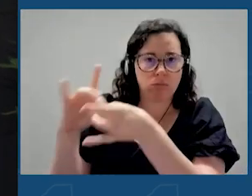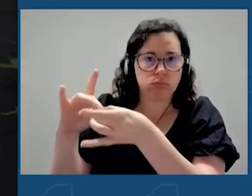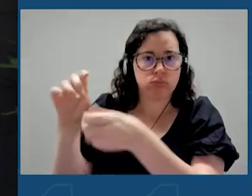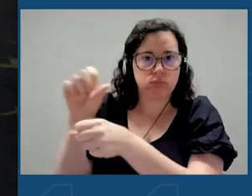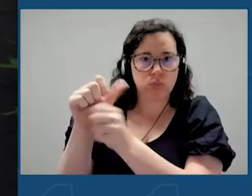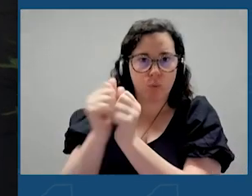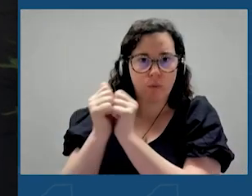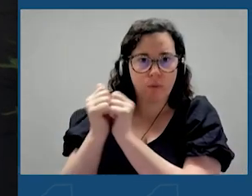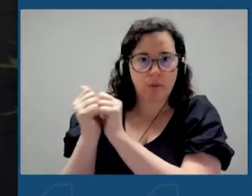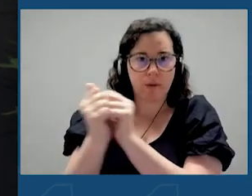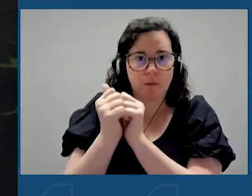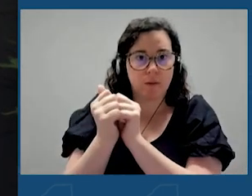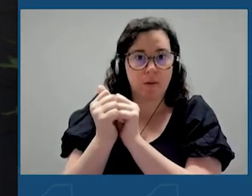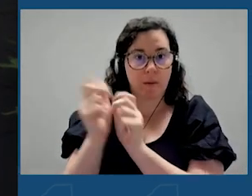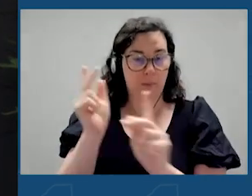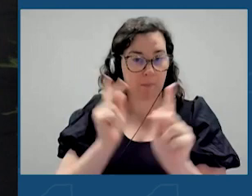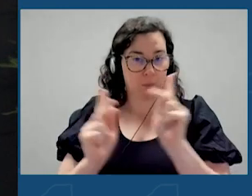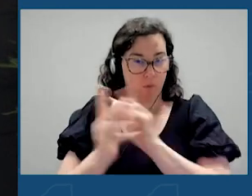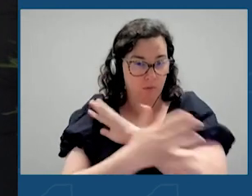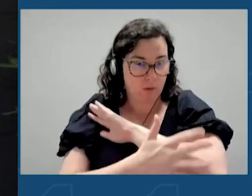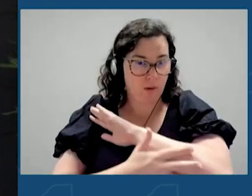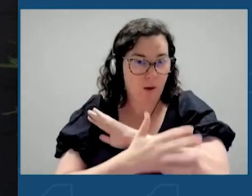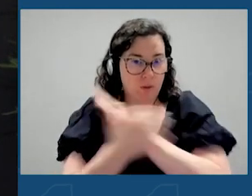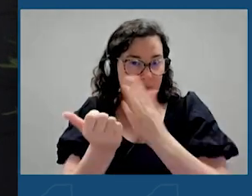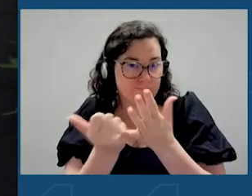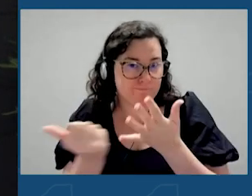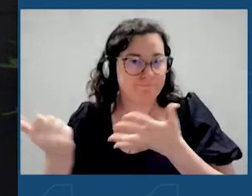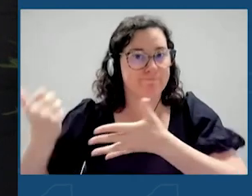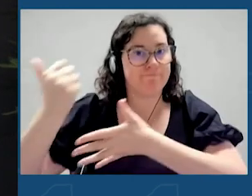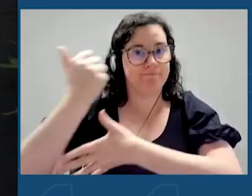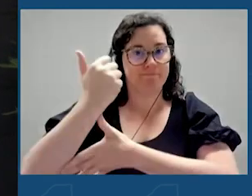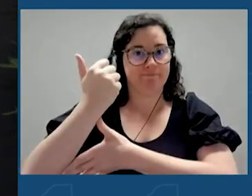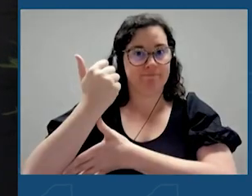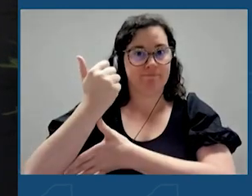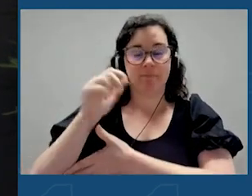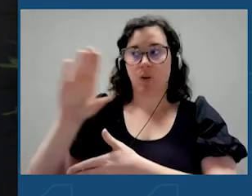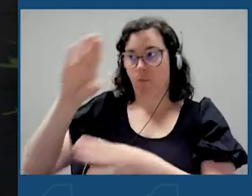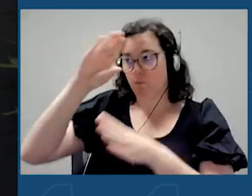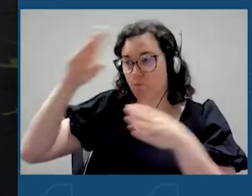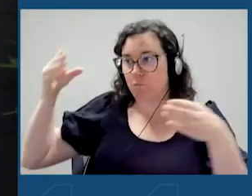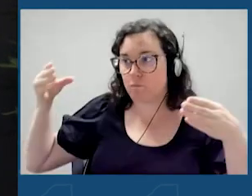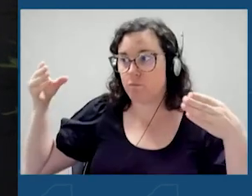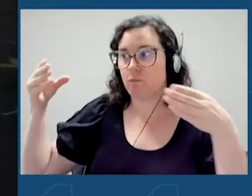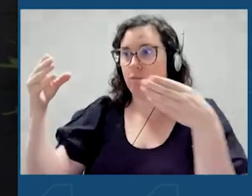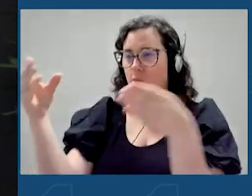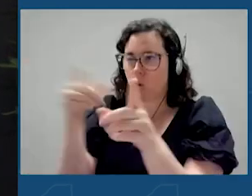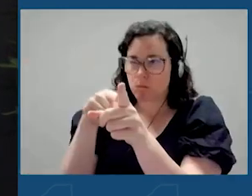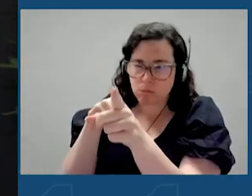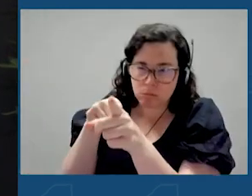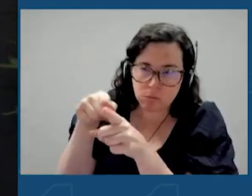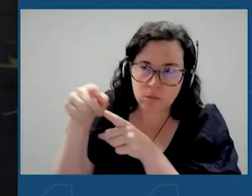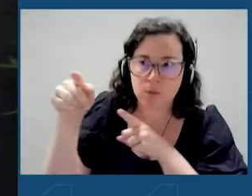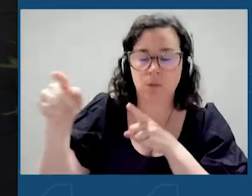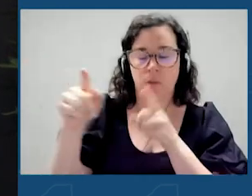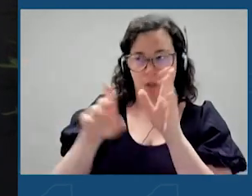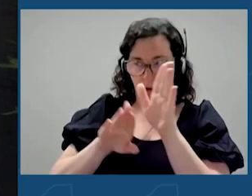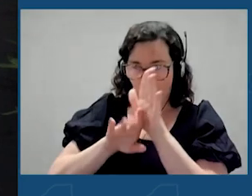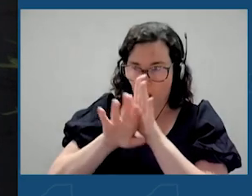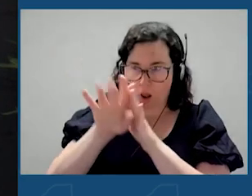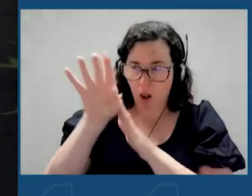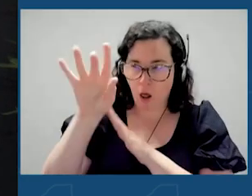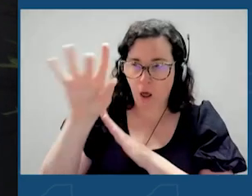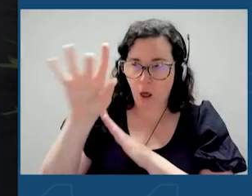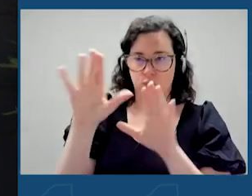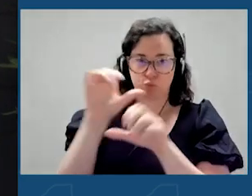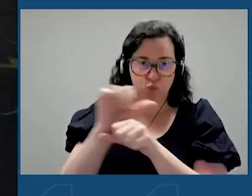County first. Executive Metzger's laser focus on developing the workforce of a green economy has brought us